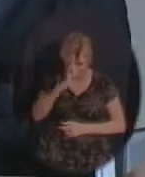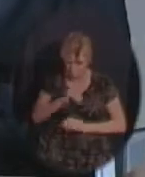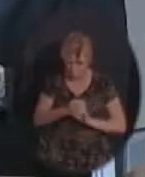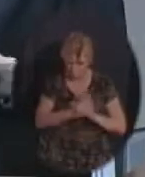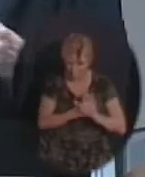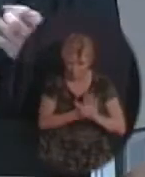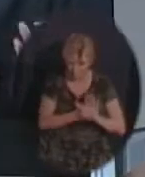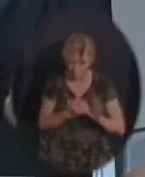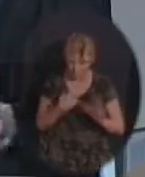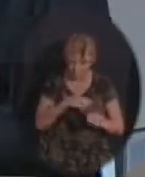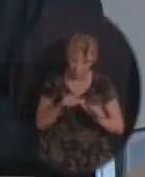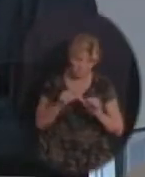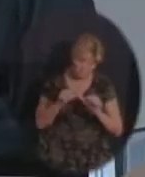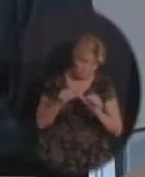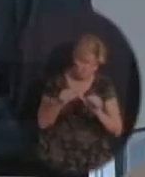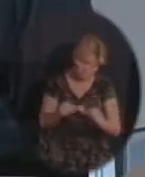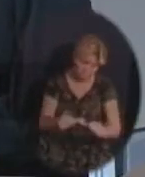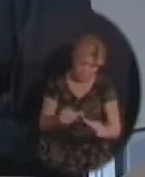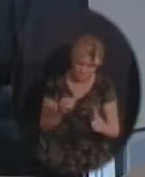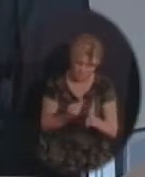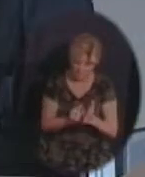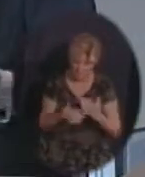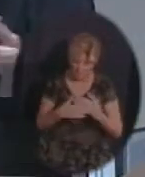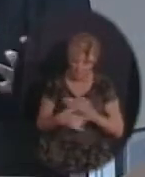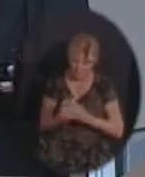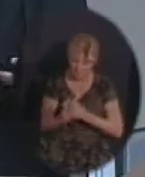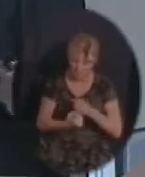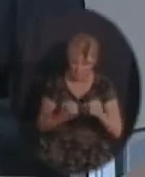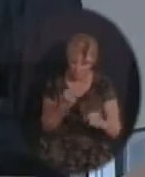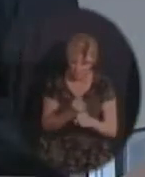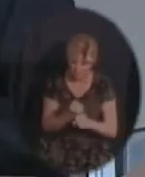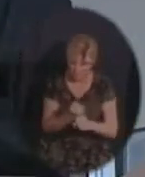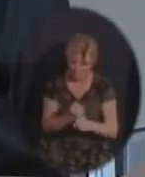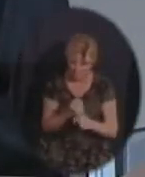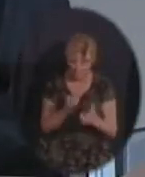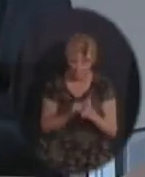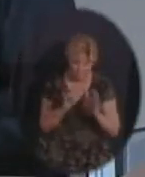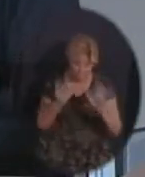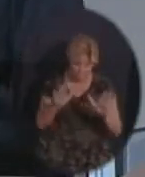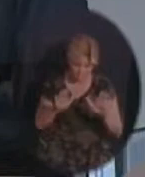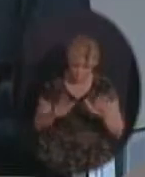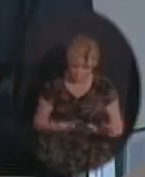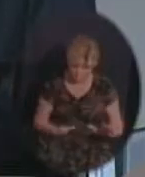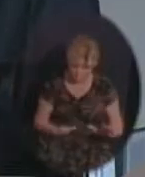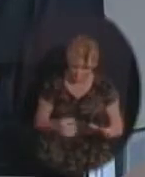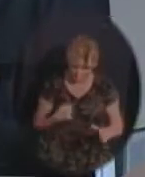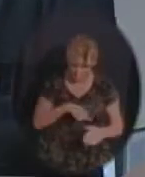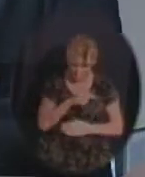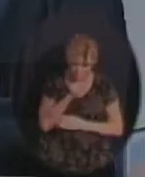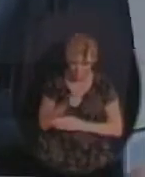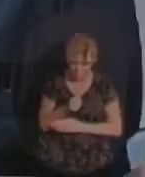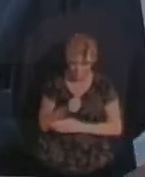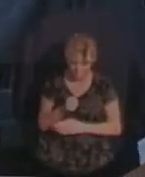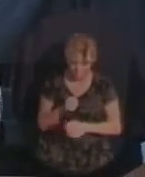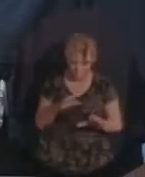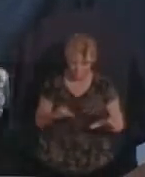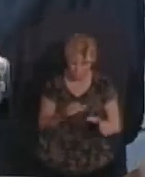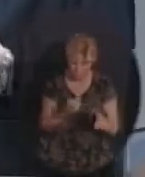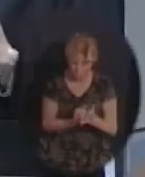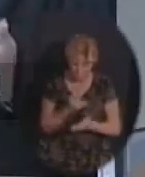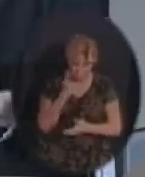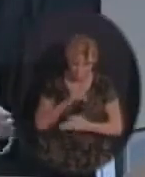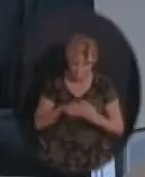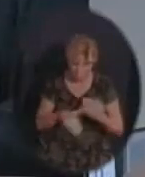We don't reduce the number of students who are proficient or below in reading. Maybe another important variable will be that we